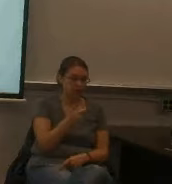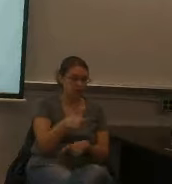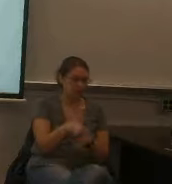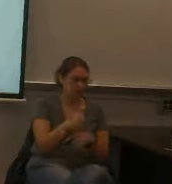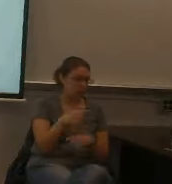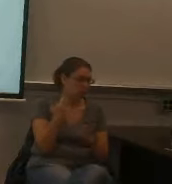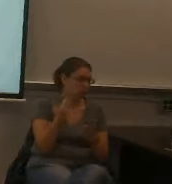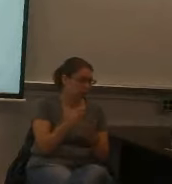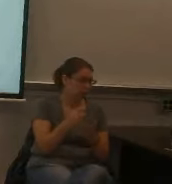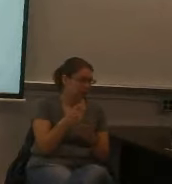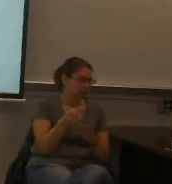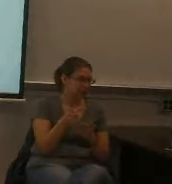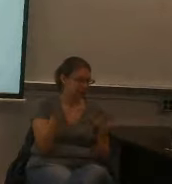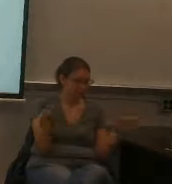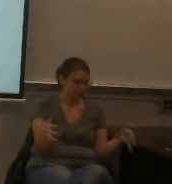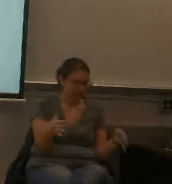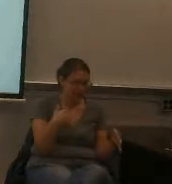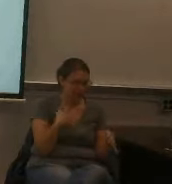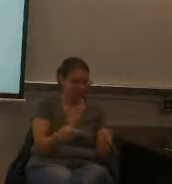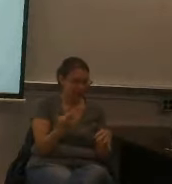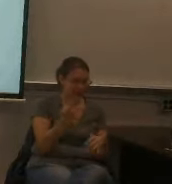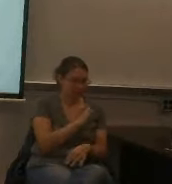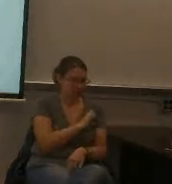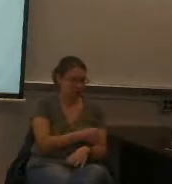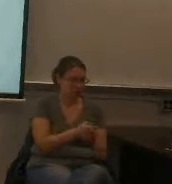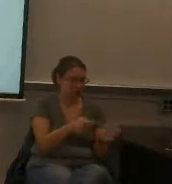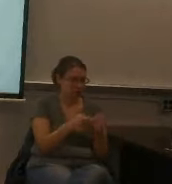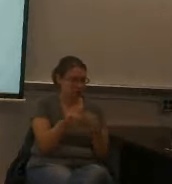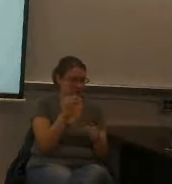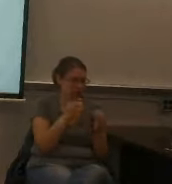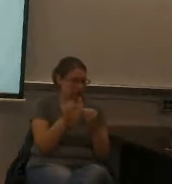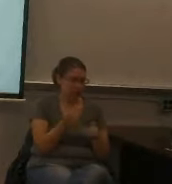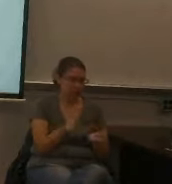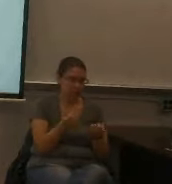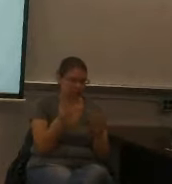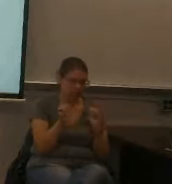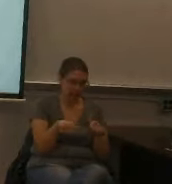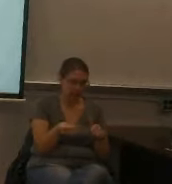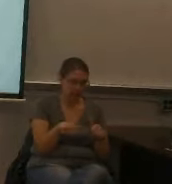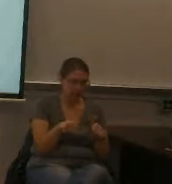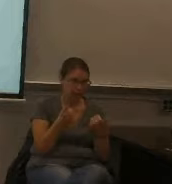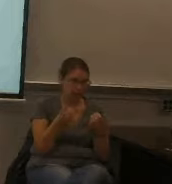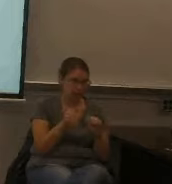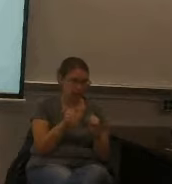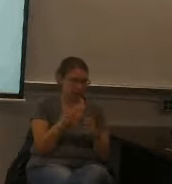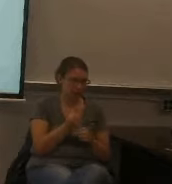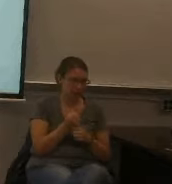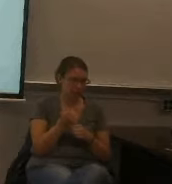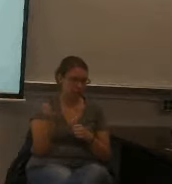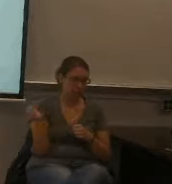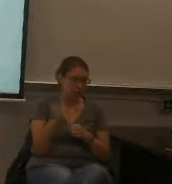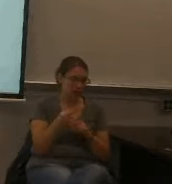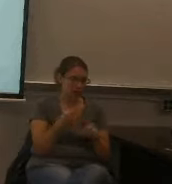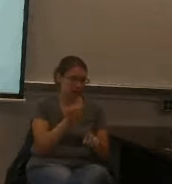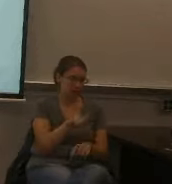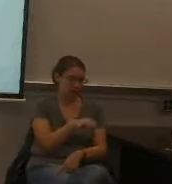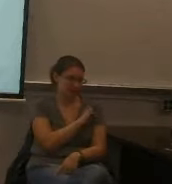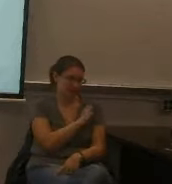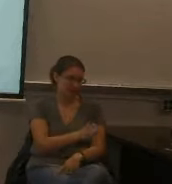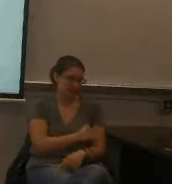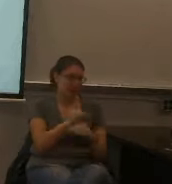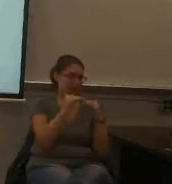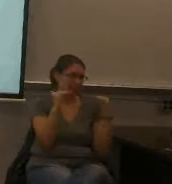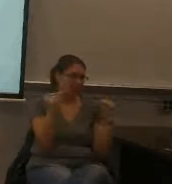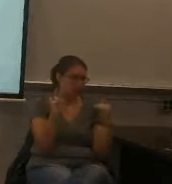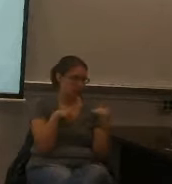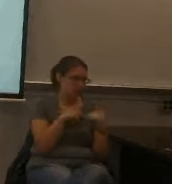there, because they're concentrated, they have a high energy demand, so they're feeding as fast as they can to get back to that energetics graph that we put up